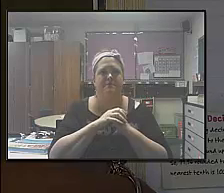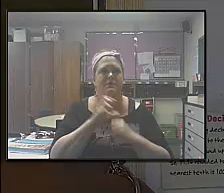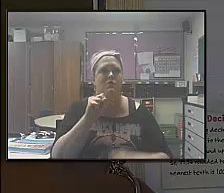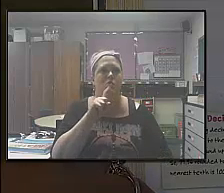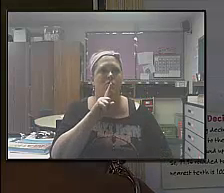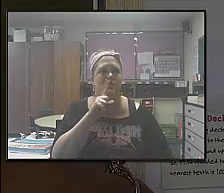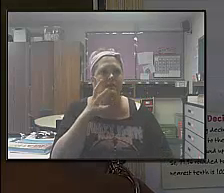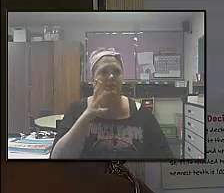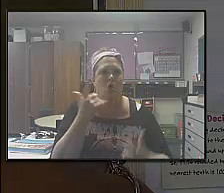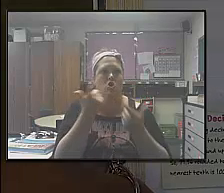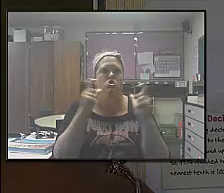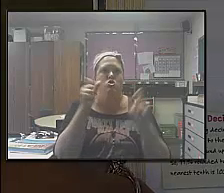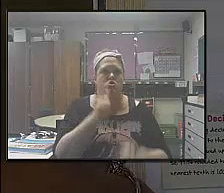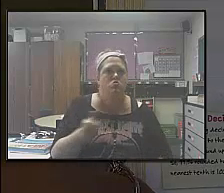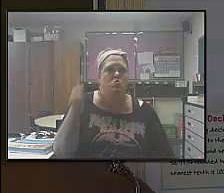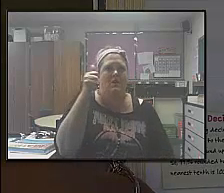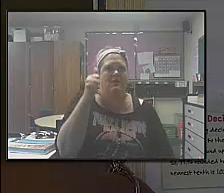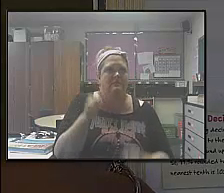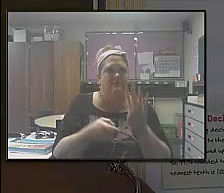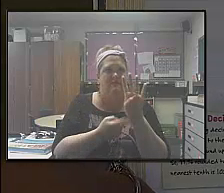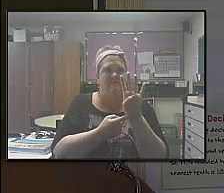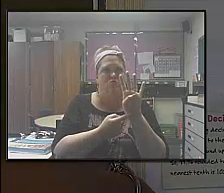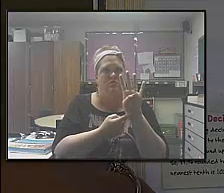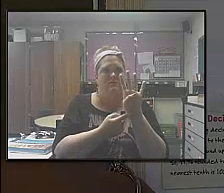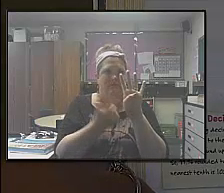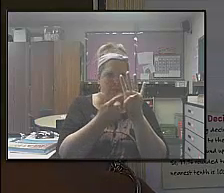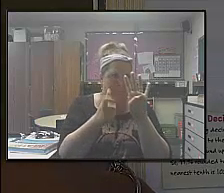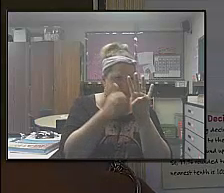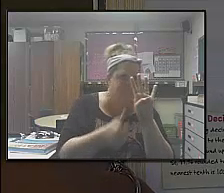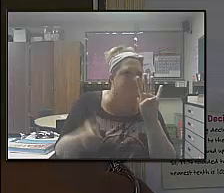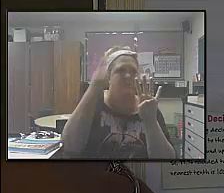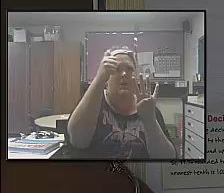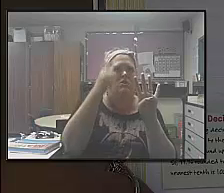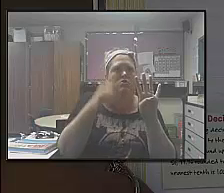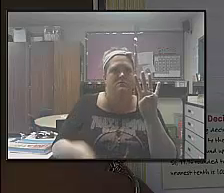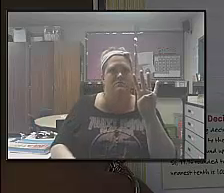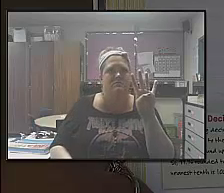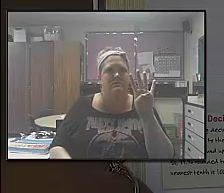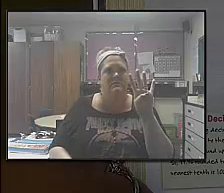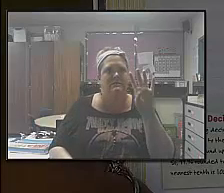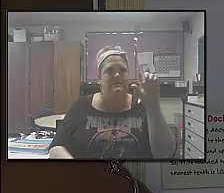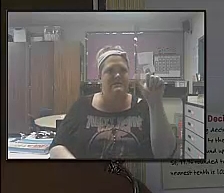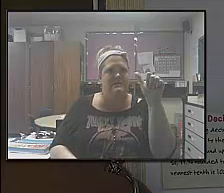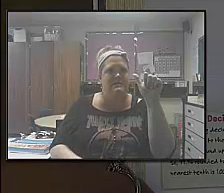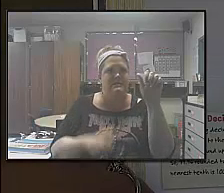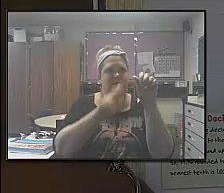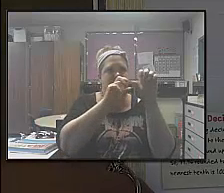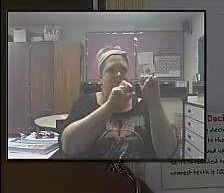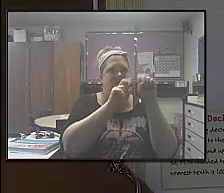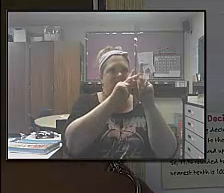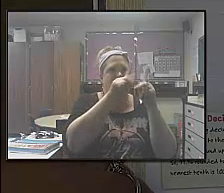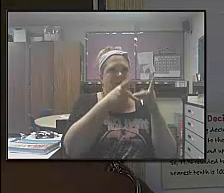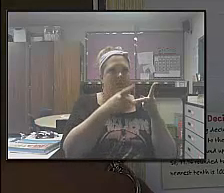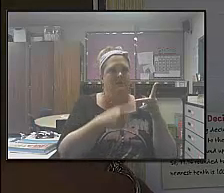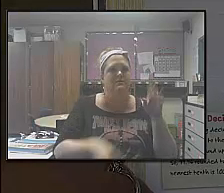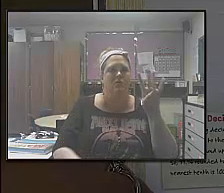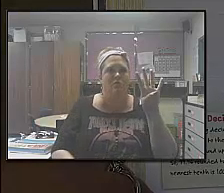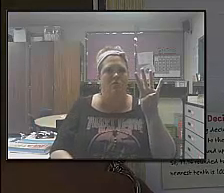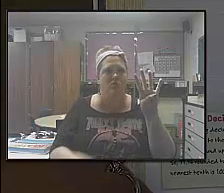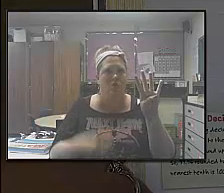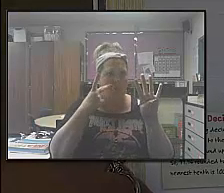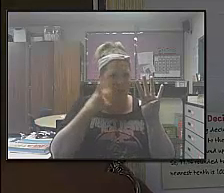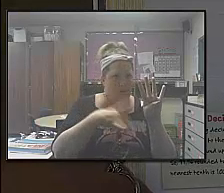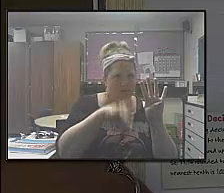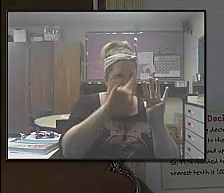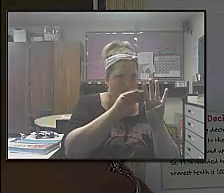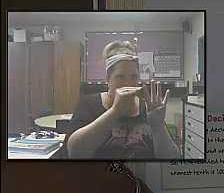This is just our about greatest place value. 45. So my final Now into answer our tens. is 44. So we're going to find our number, look right